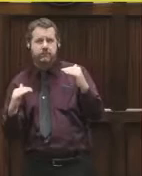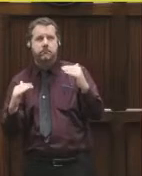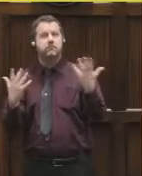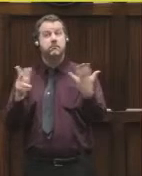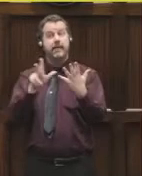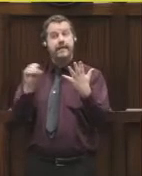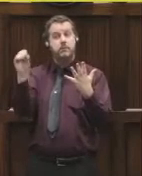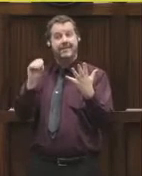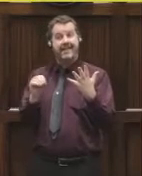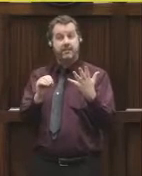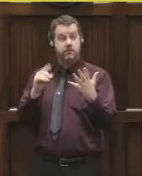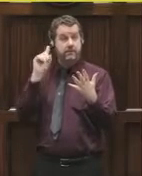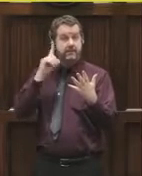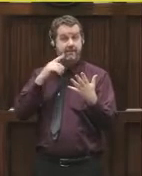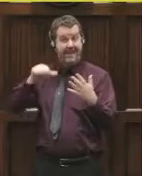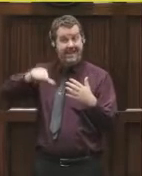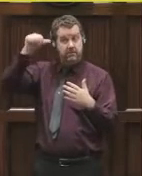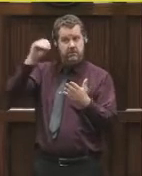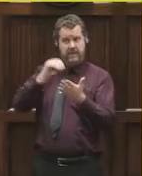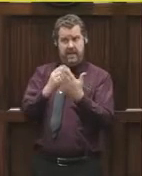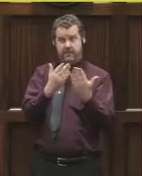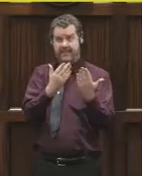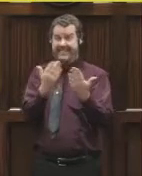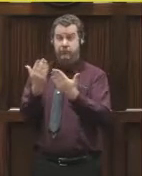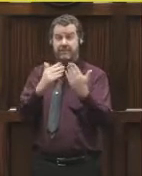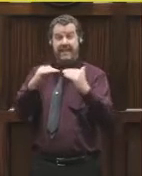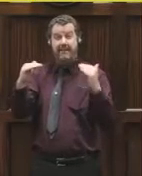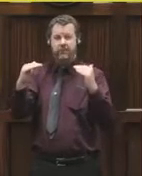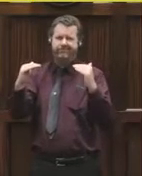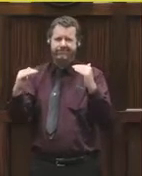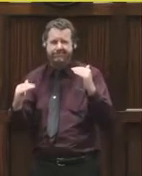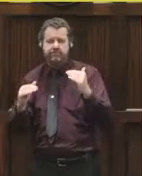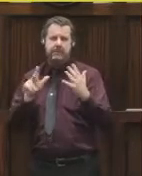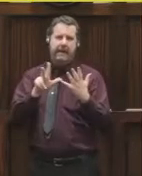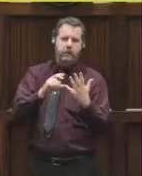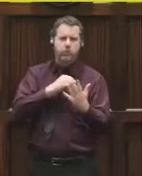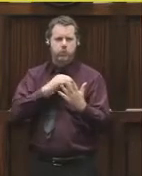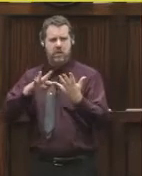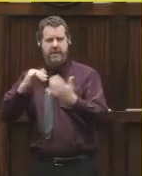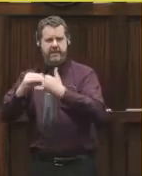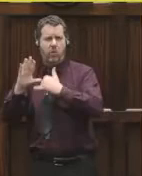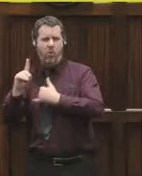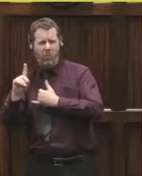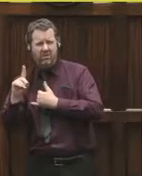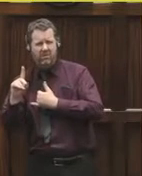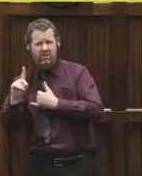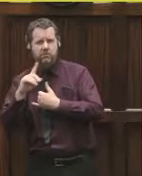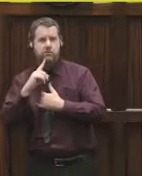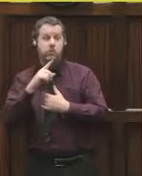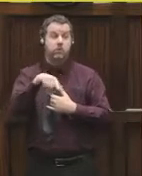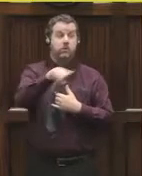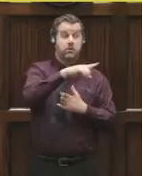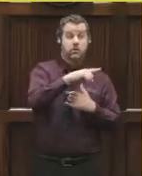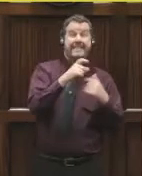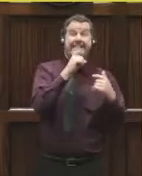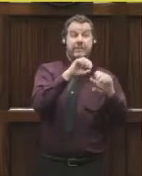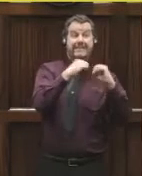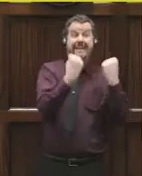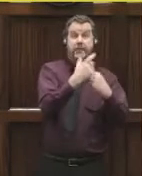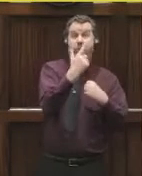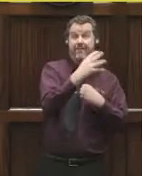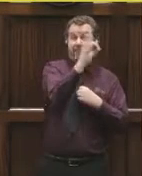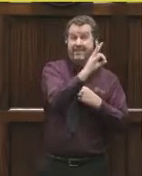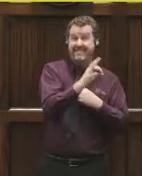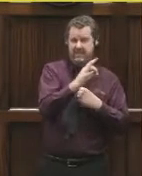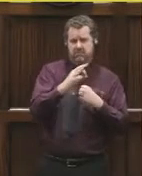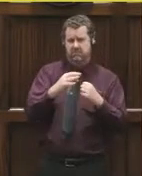of adults have the literacy levels of an 8 to 9-year-old, a figure for the rest of society being 25%. The